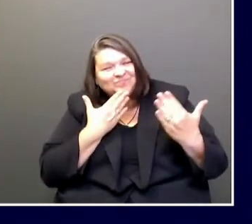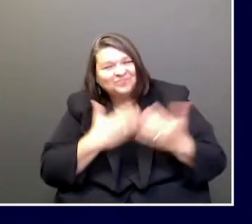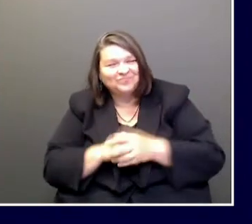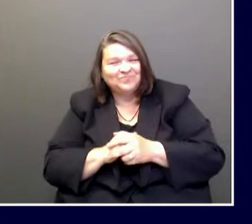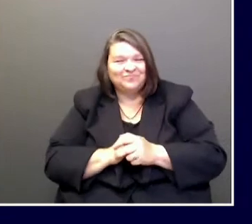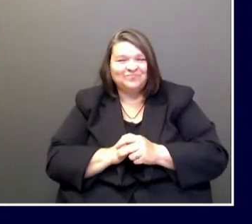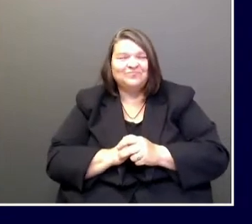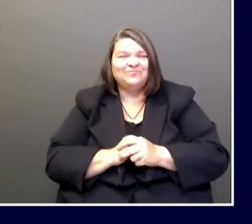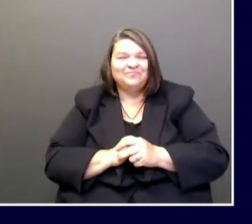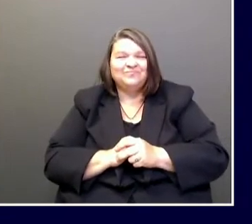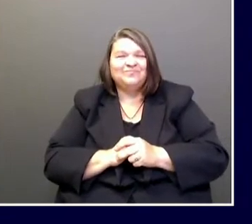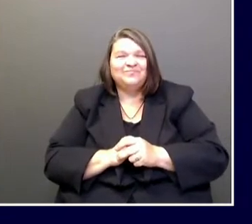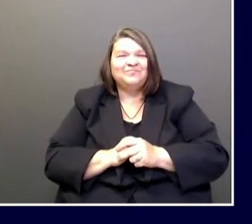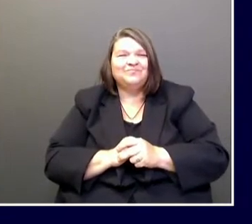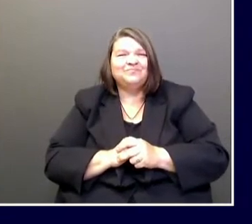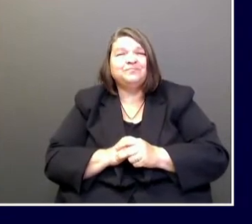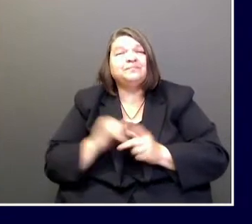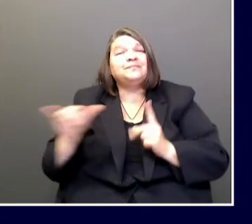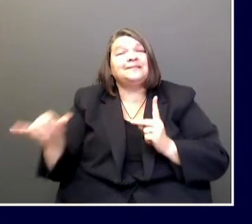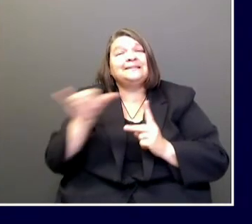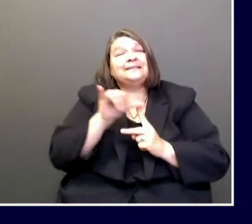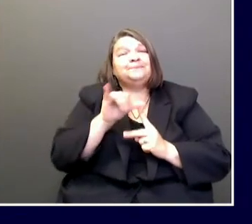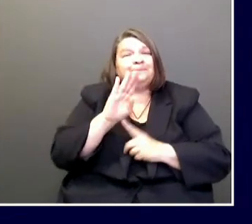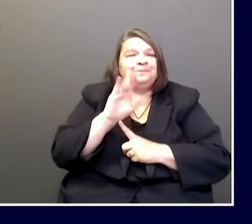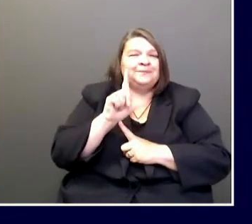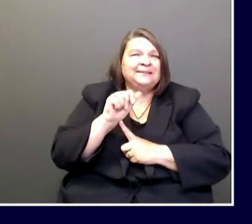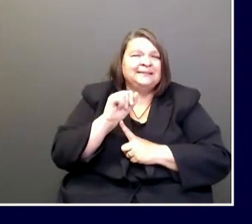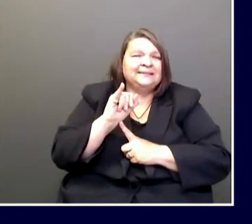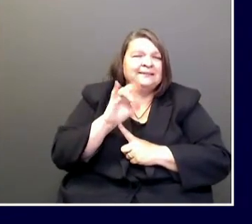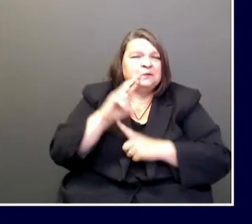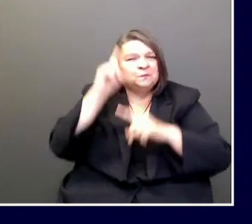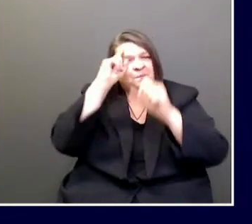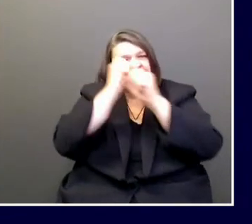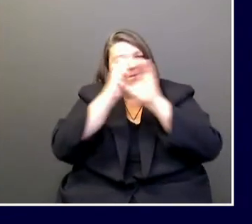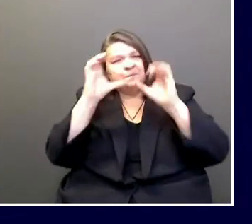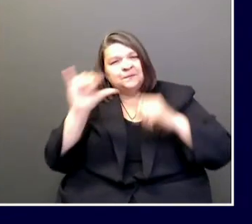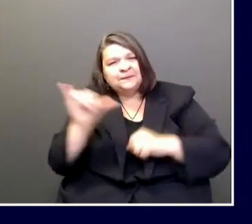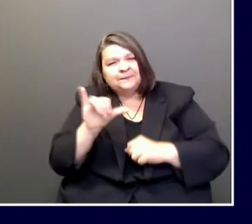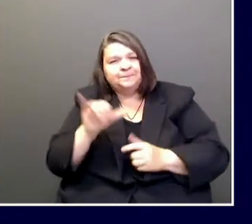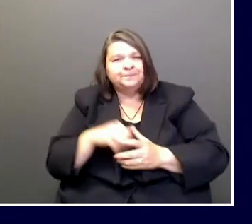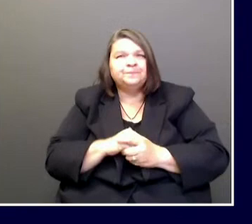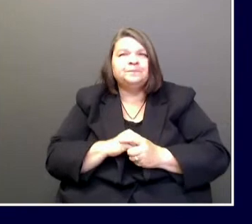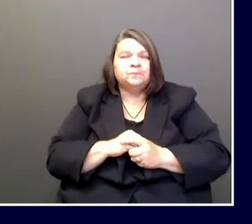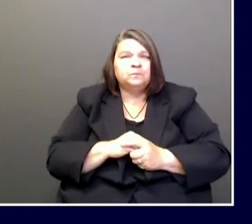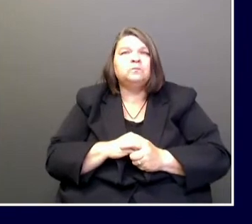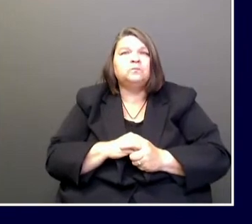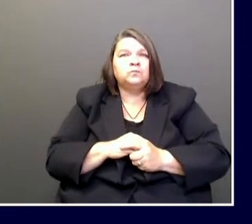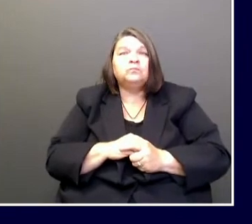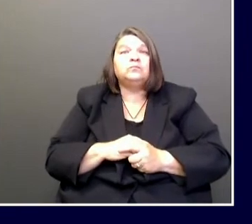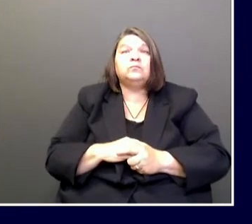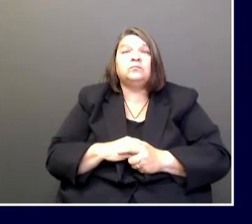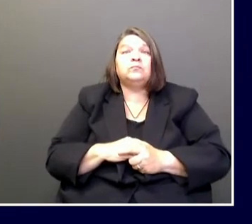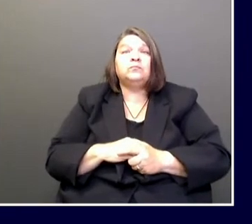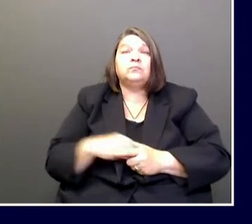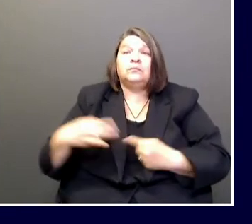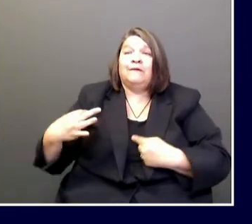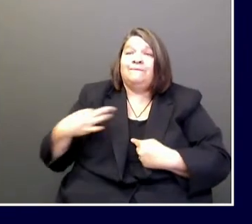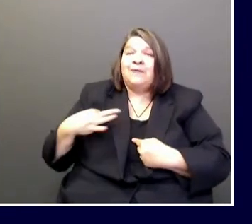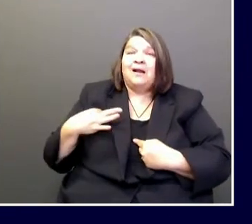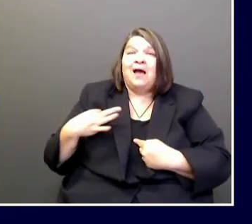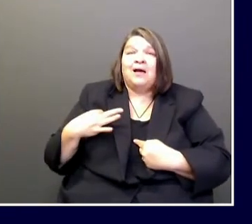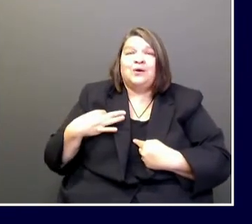similar to Blair's in that it's kind of about voluntary guidance versus a mandate. In your